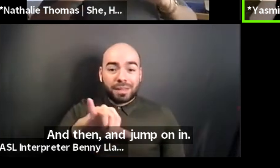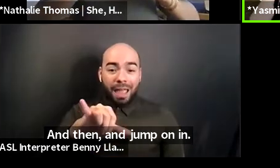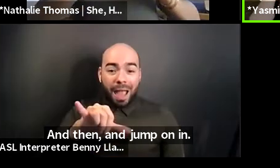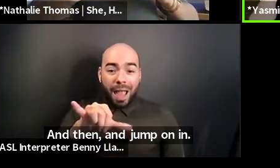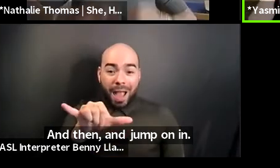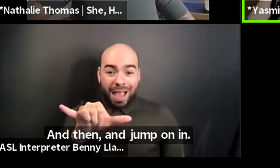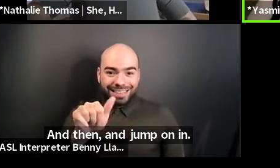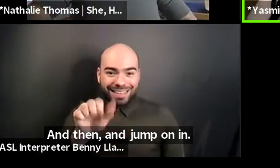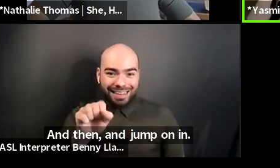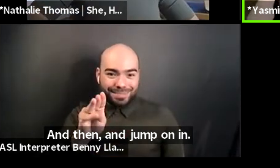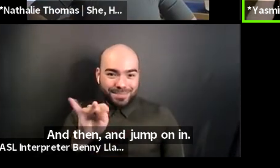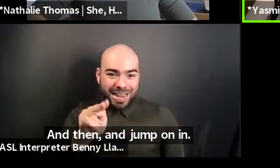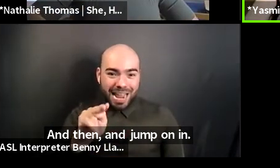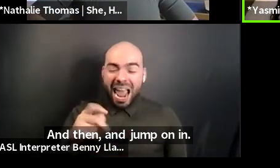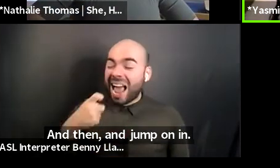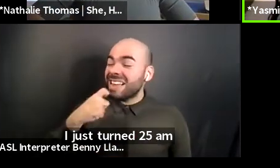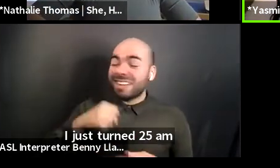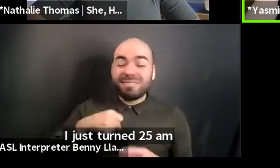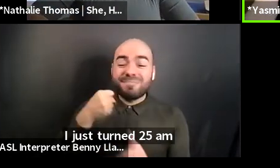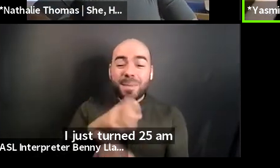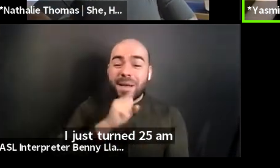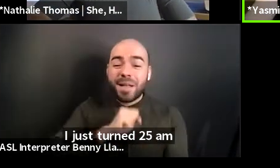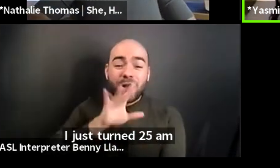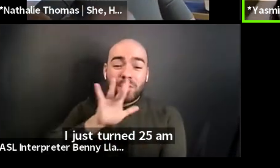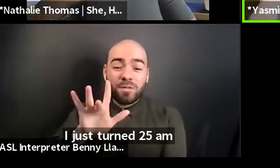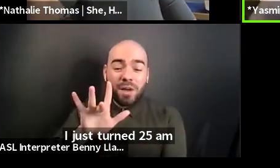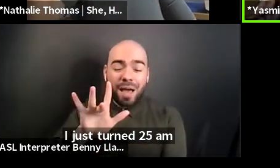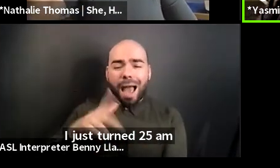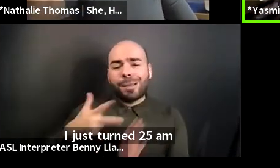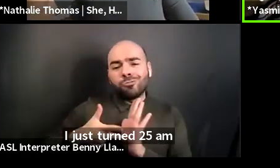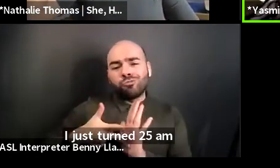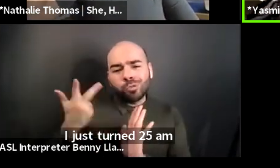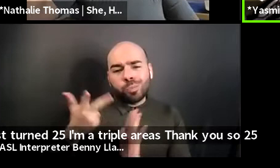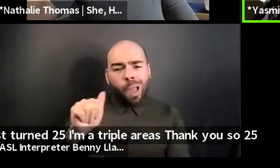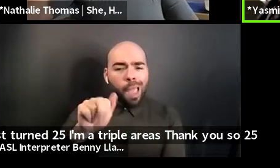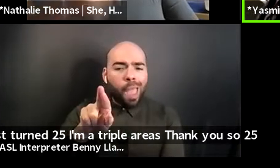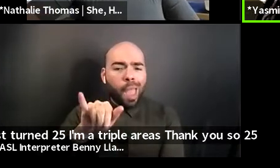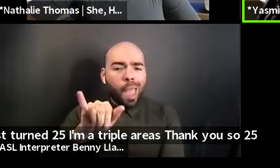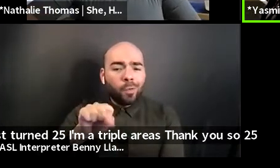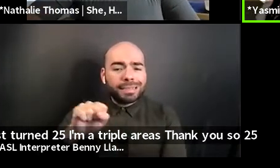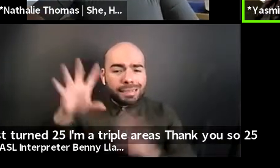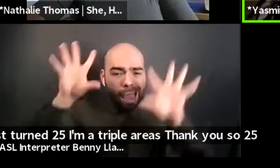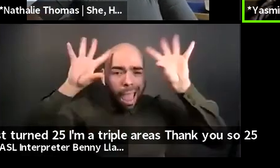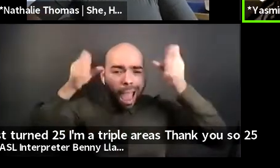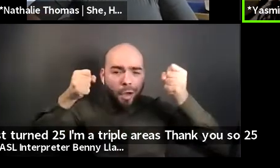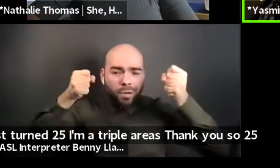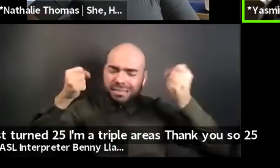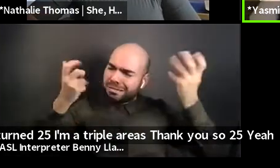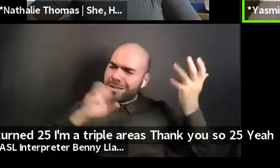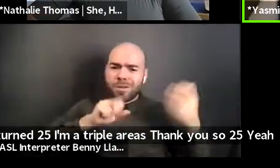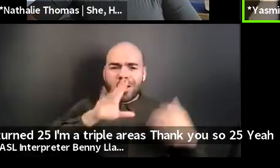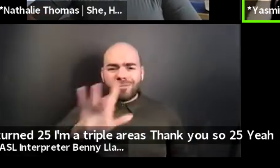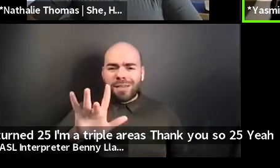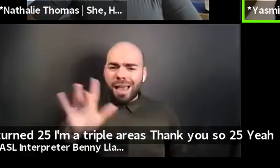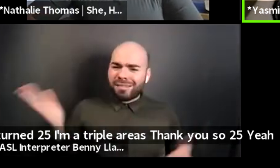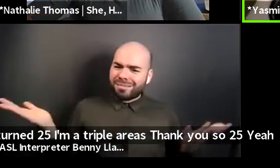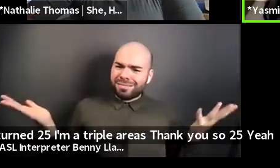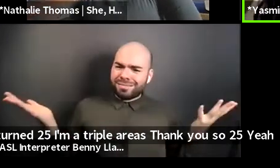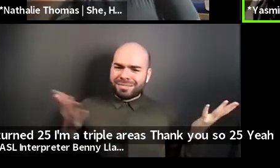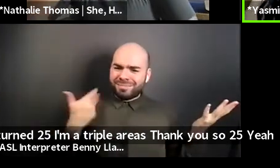I just turned 25. I'm a triple Aries, thank you. So 25, yeah, that's my age. That doesn't feel real, but